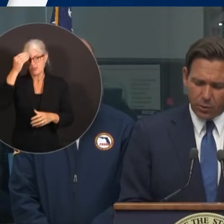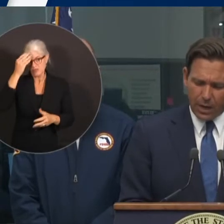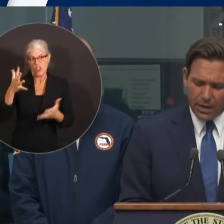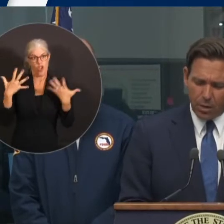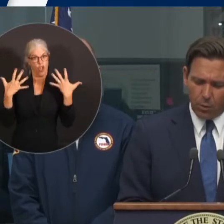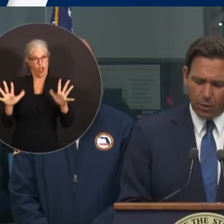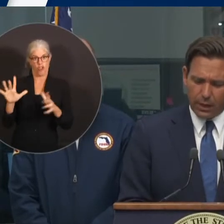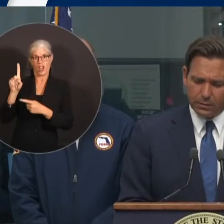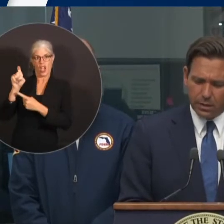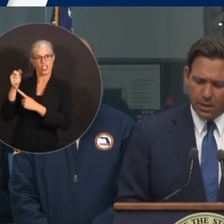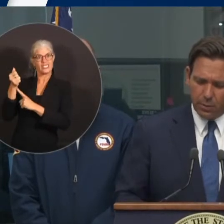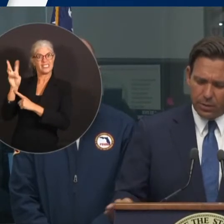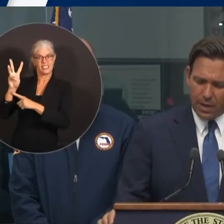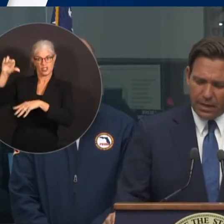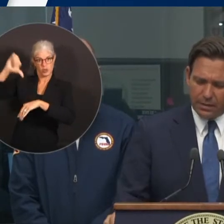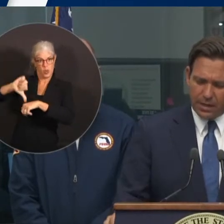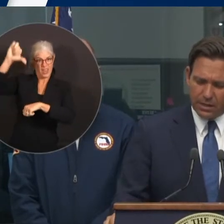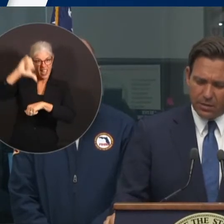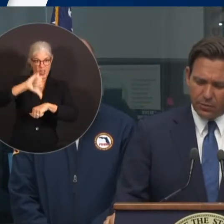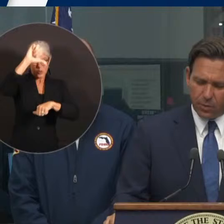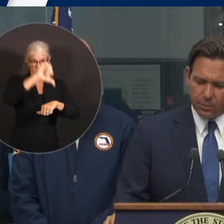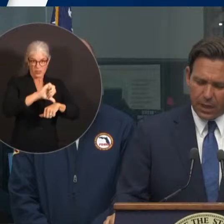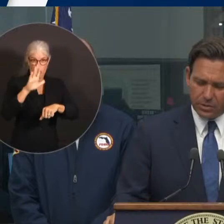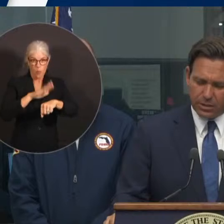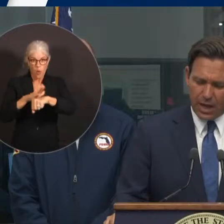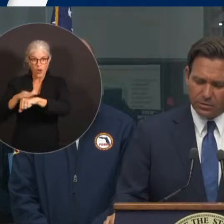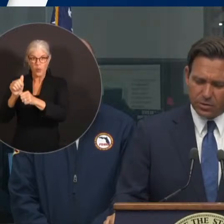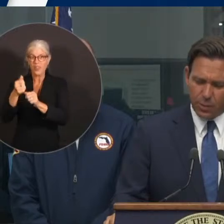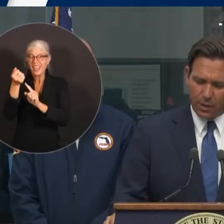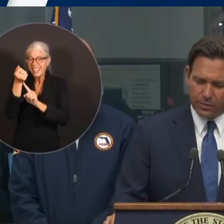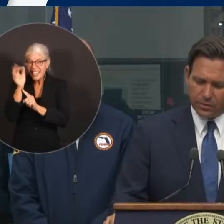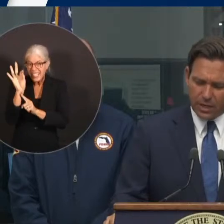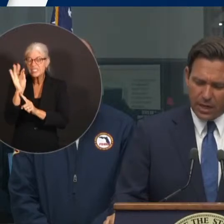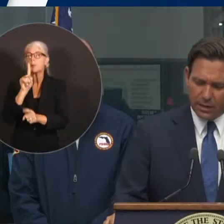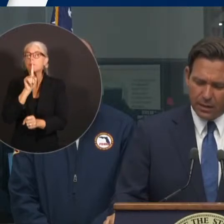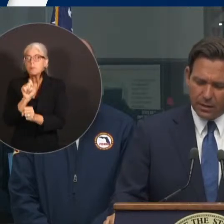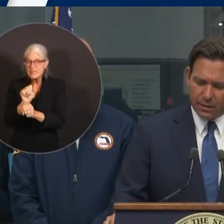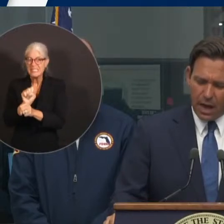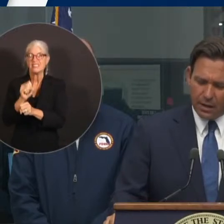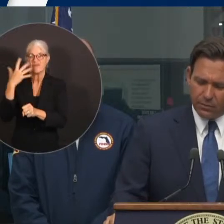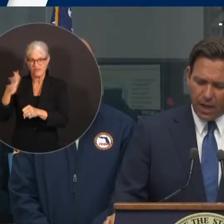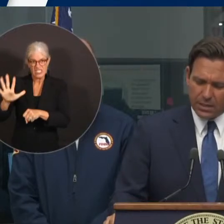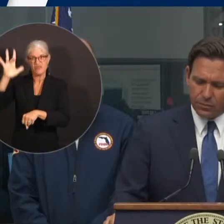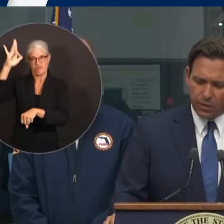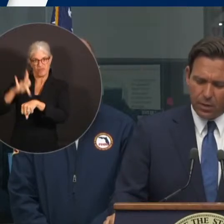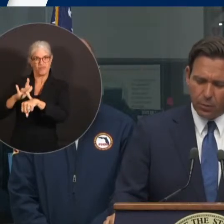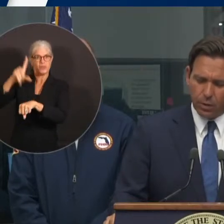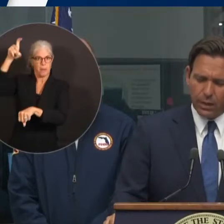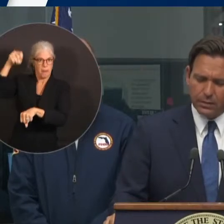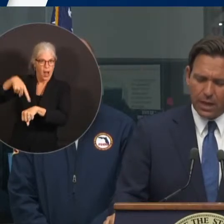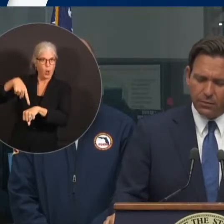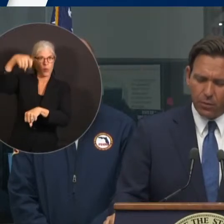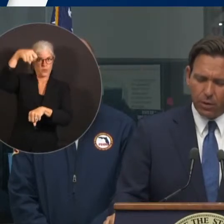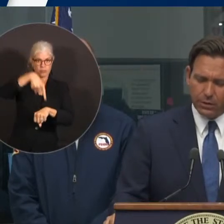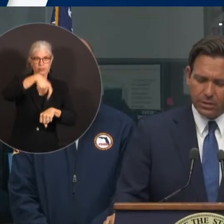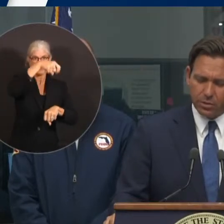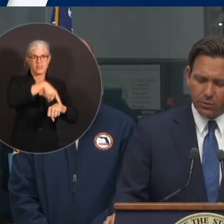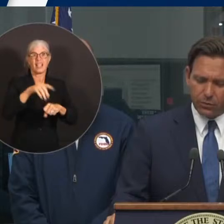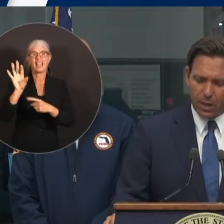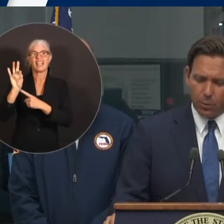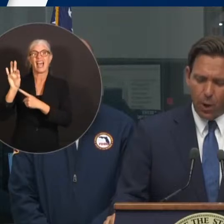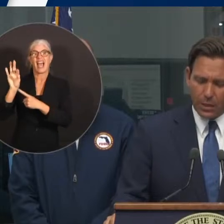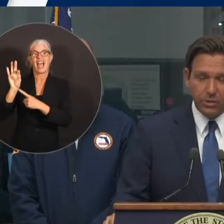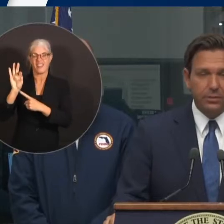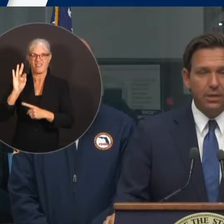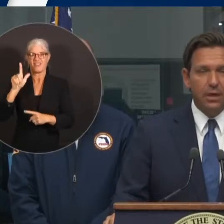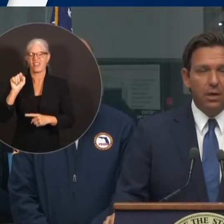116 tornado warnings with 19 confirmed touchdowns throughout the state, 9 flash flood warnings, and 4 additional